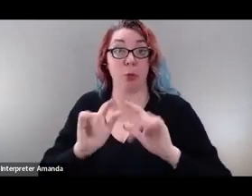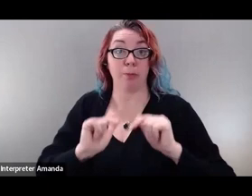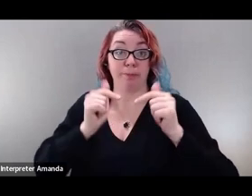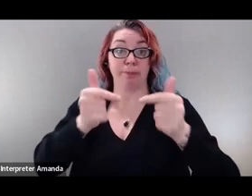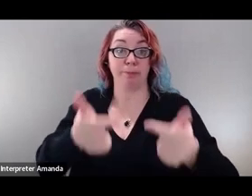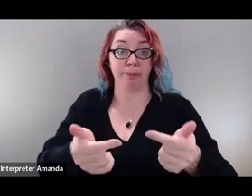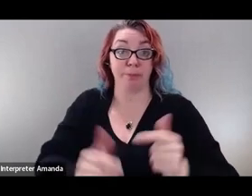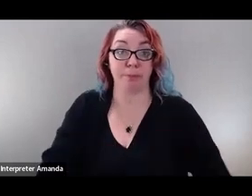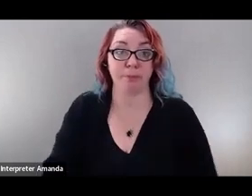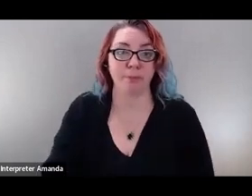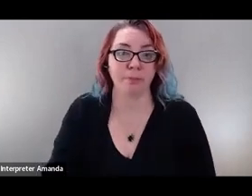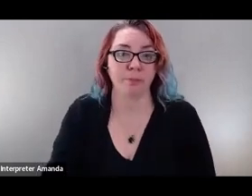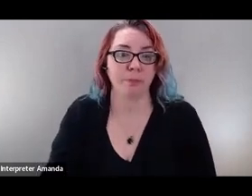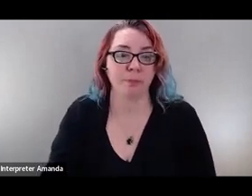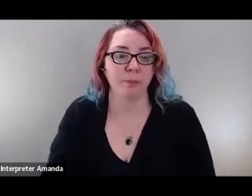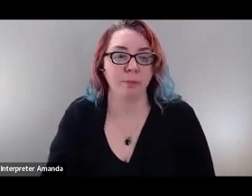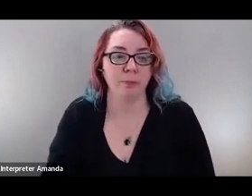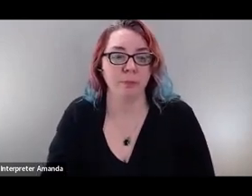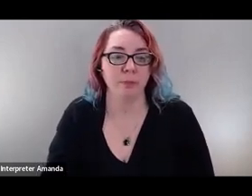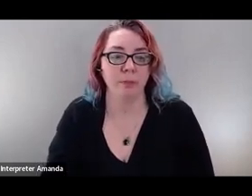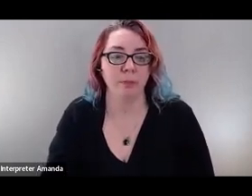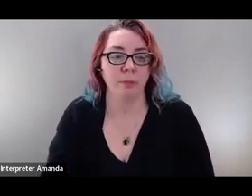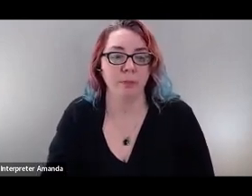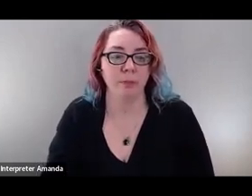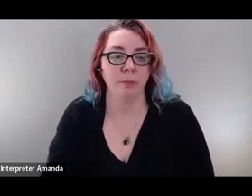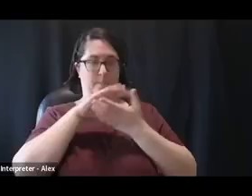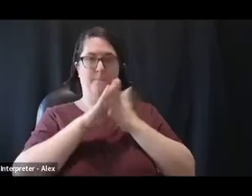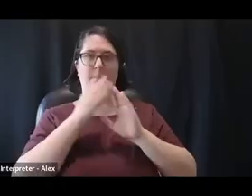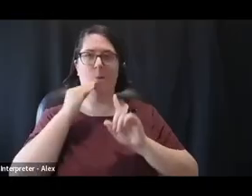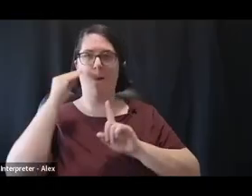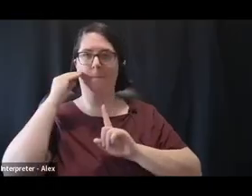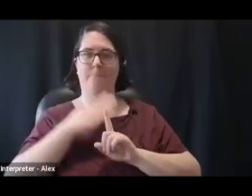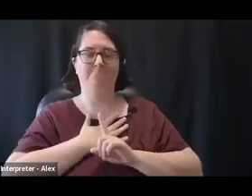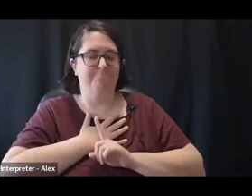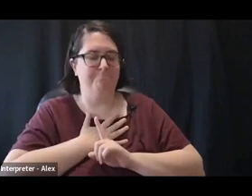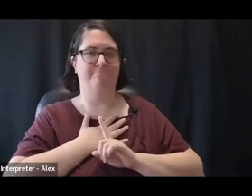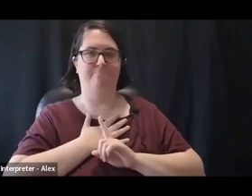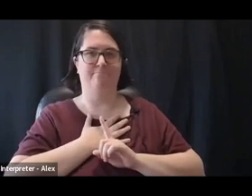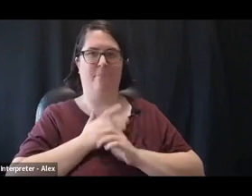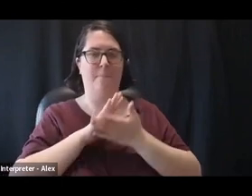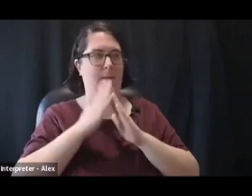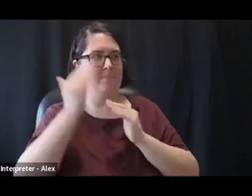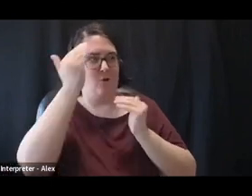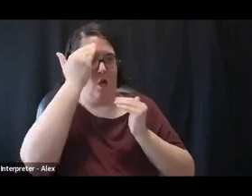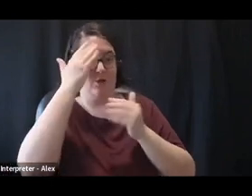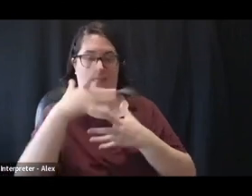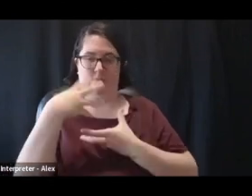can imagine and we can feel it through that knowledge. And I feel like that embodiment, because the imagination is